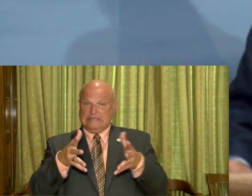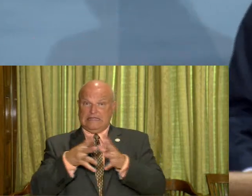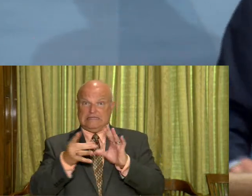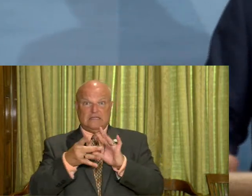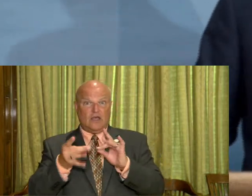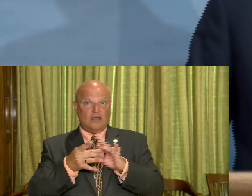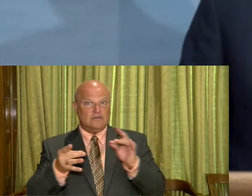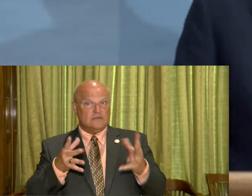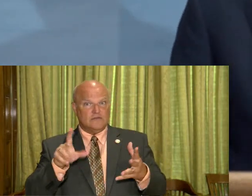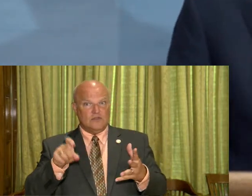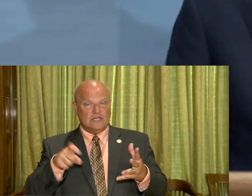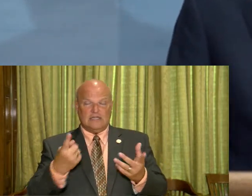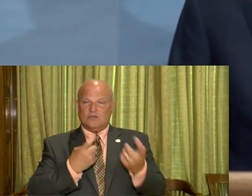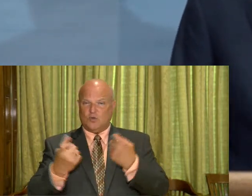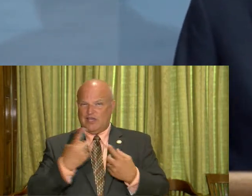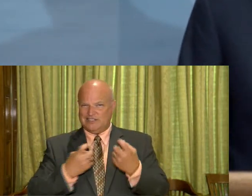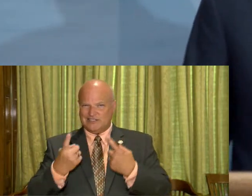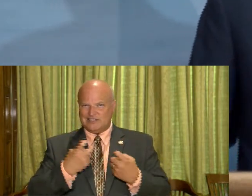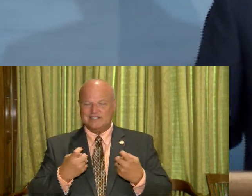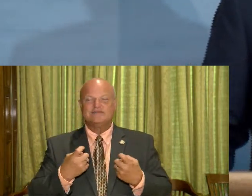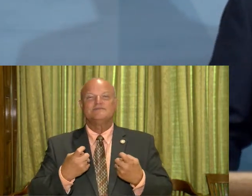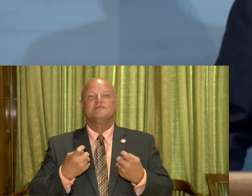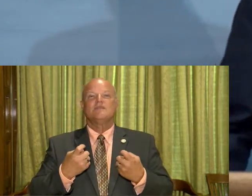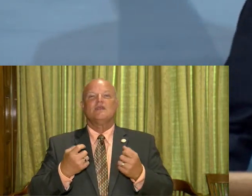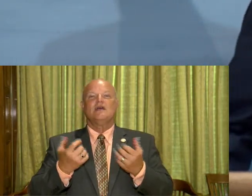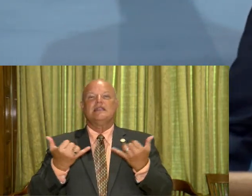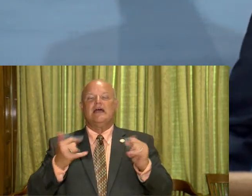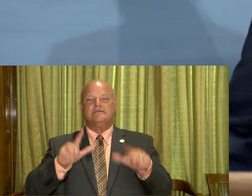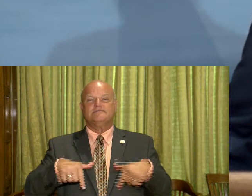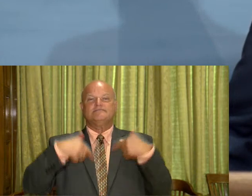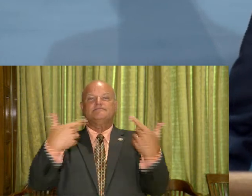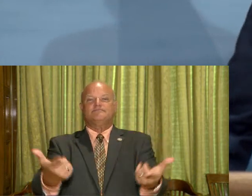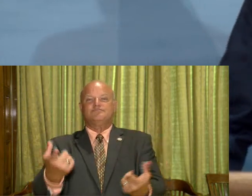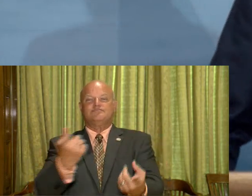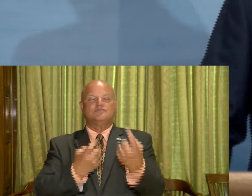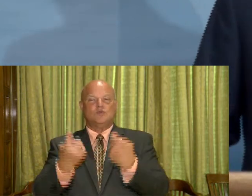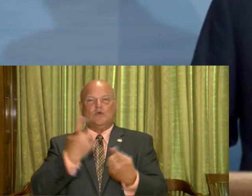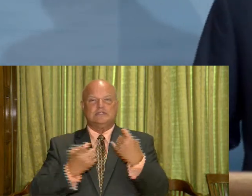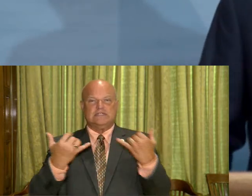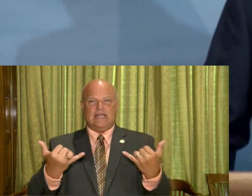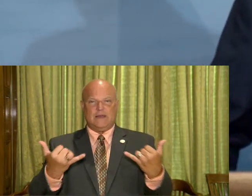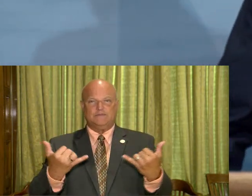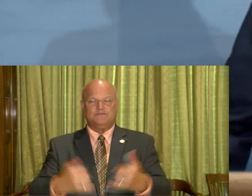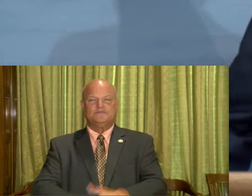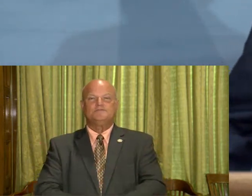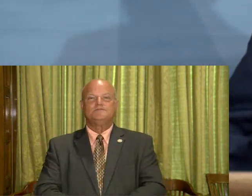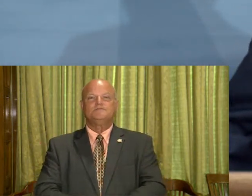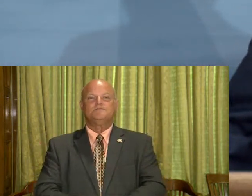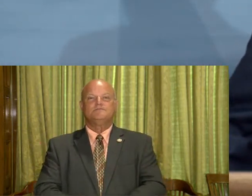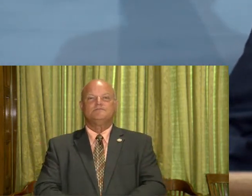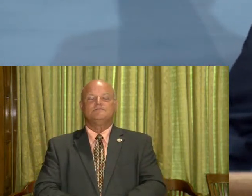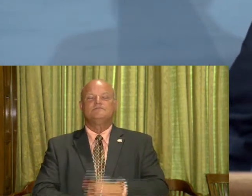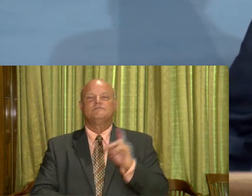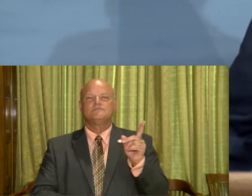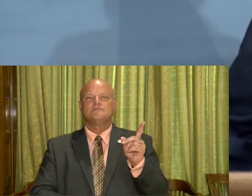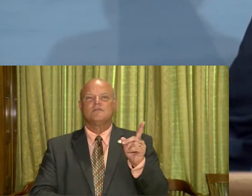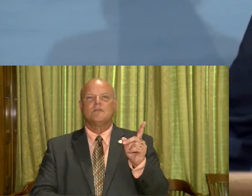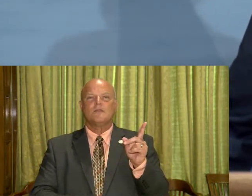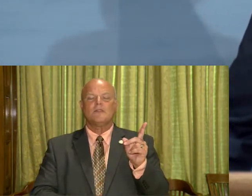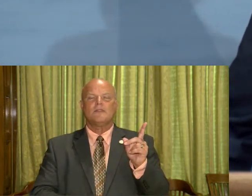he's here if you need any questions that are asked. With that, I'll turn it over for any questions you might have. On